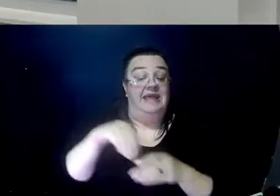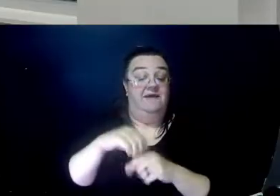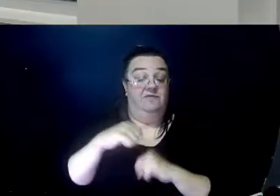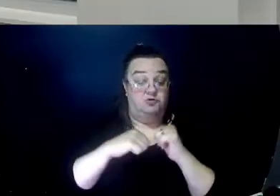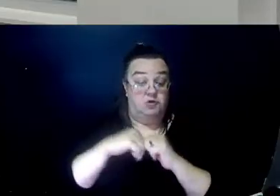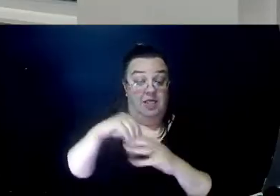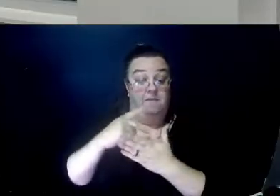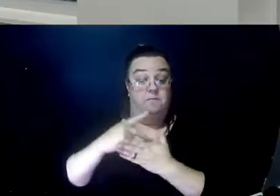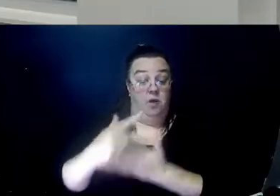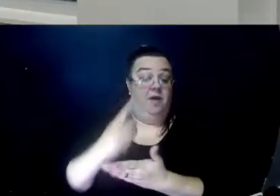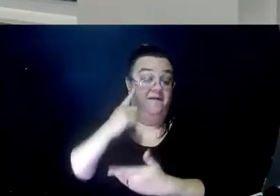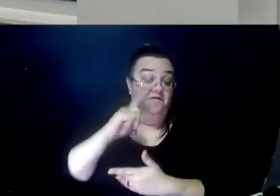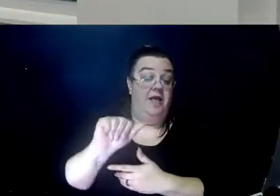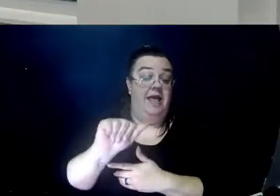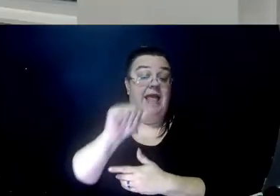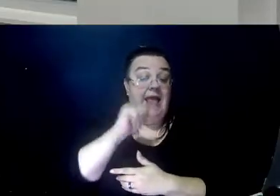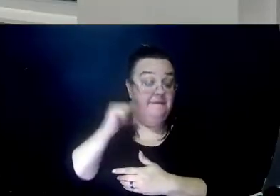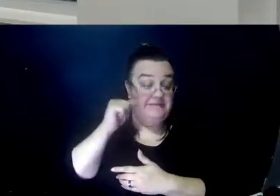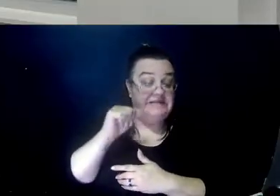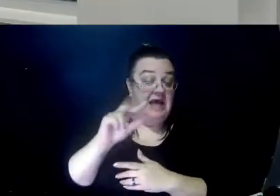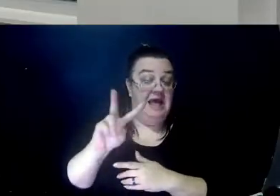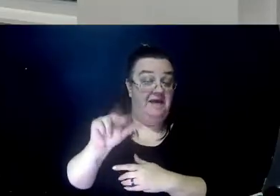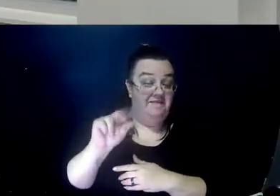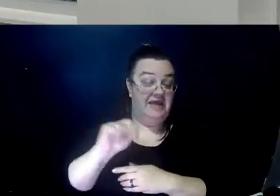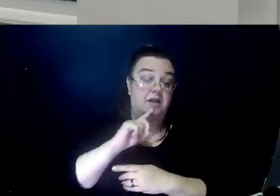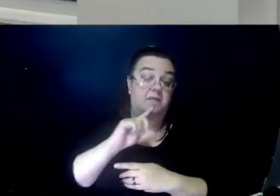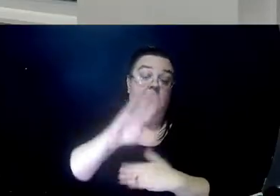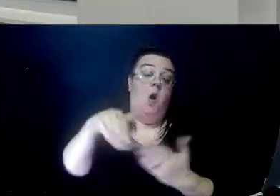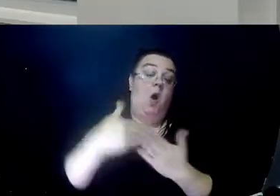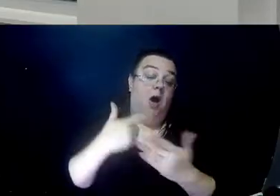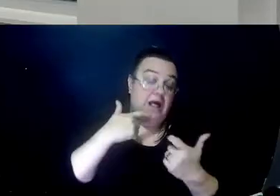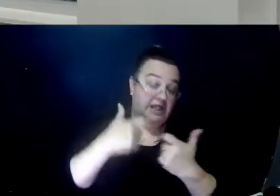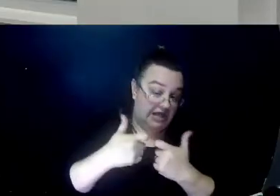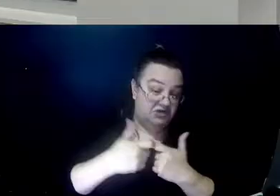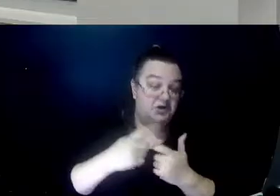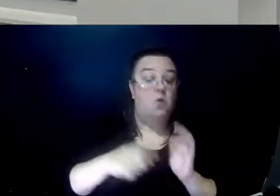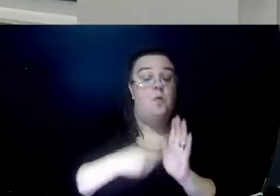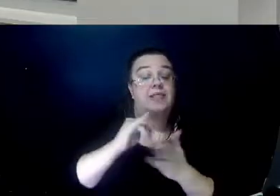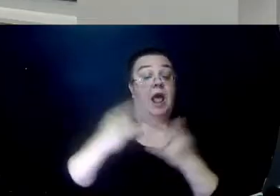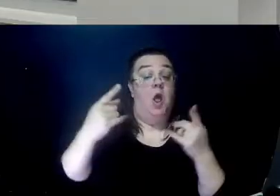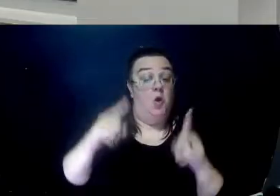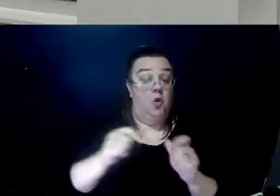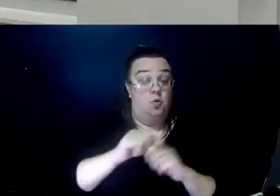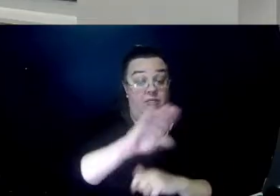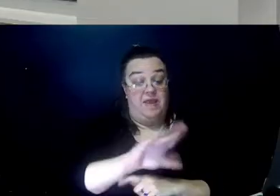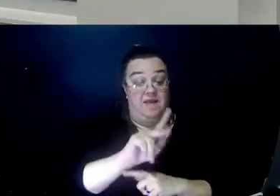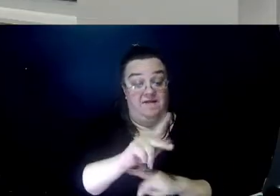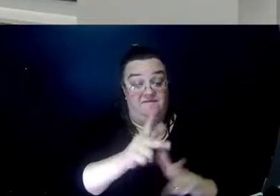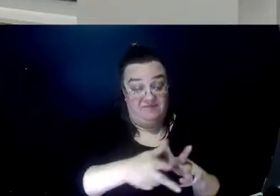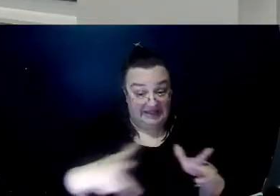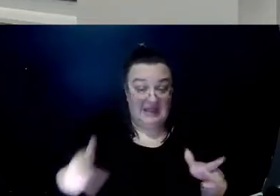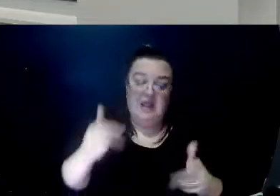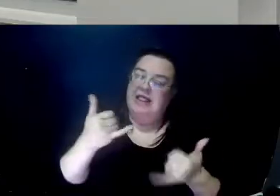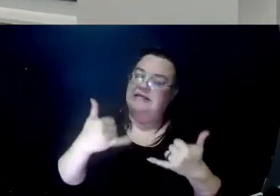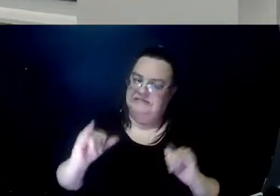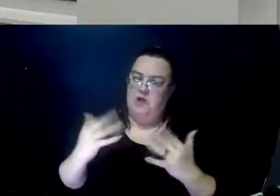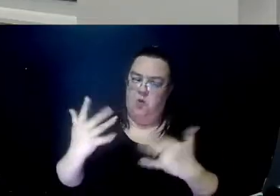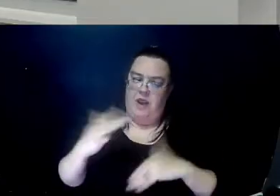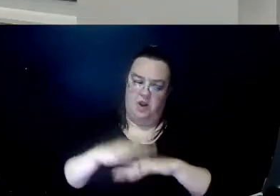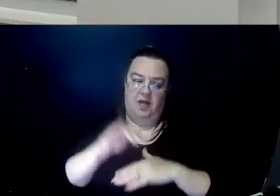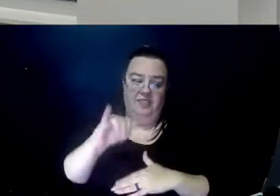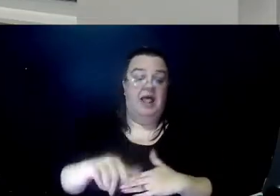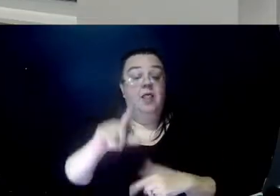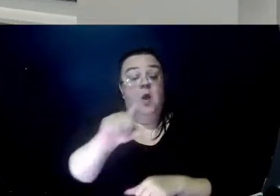electric once that occurs with the fleet, which still we're waiting on. They're working with the town to encourage Metro to not reduce service to the